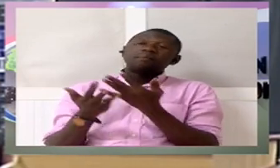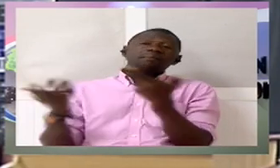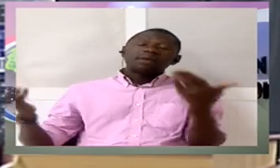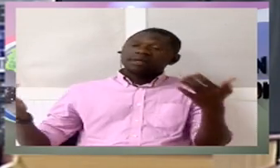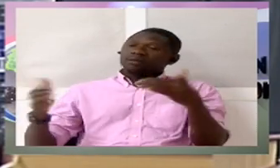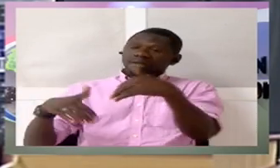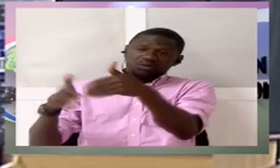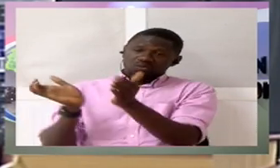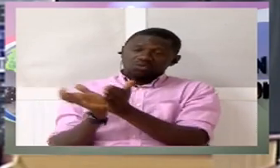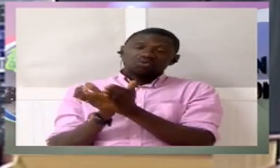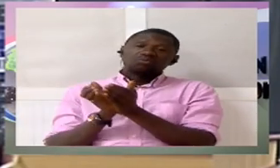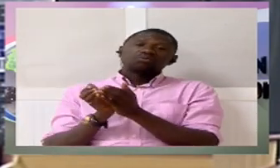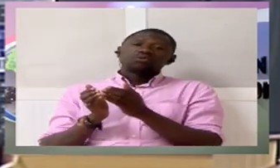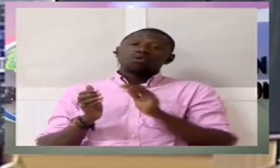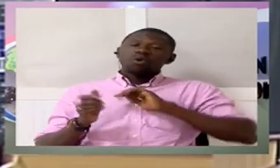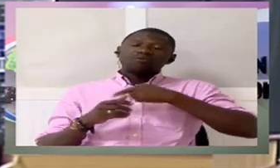Many clubs.